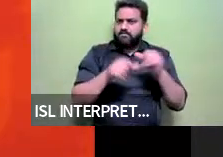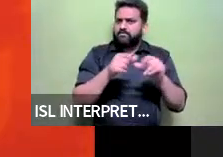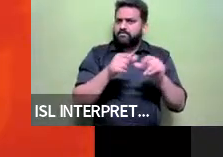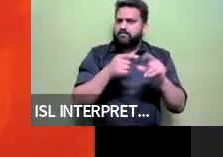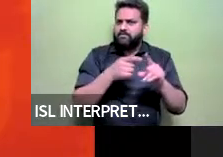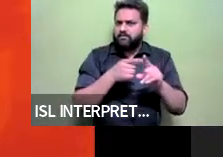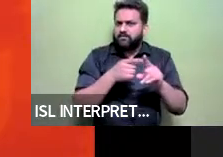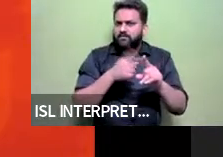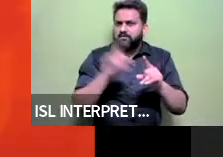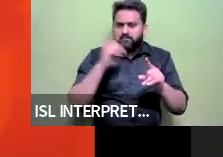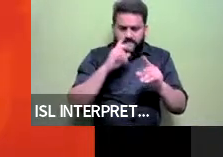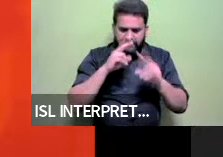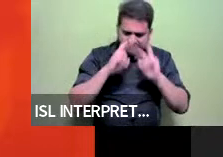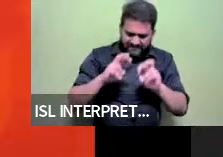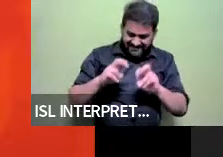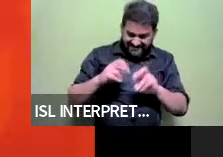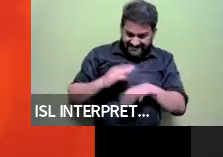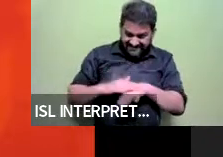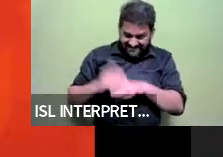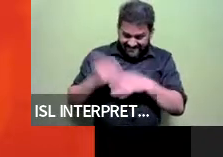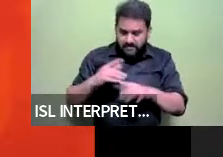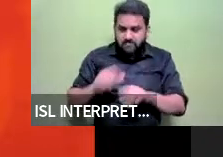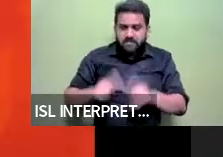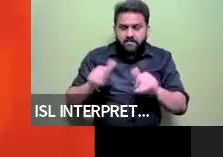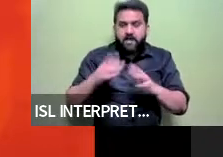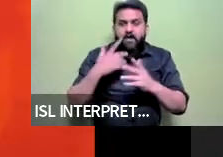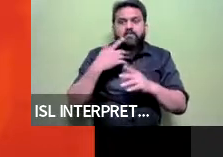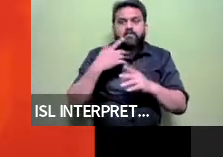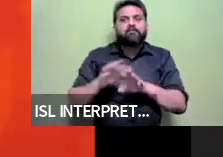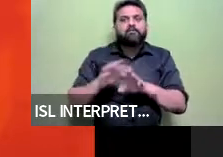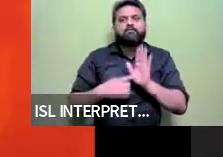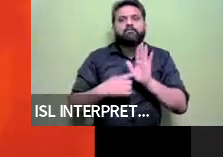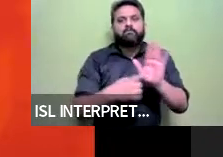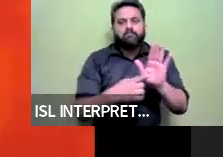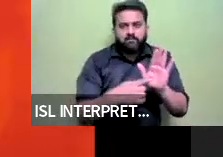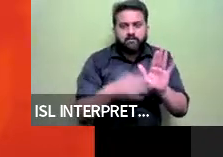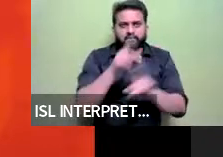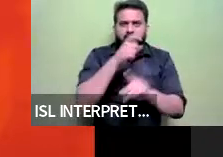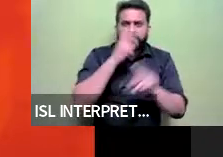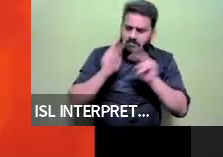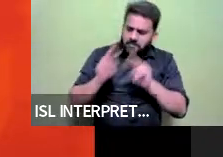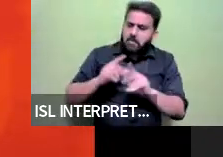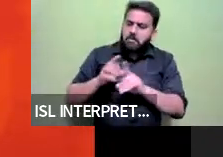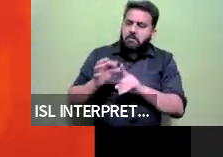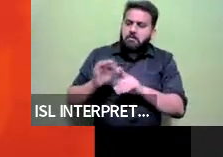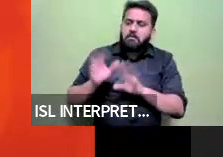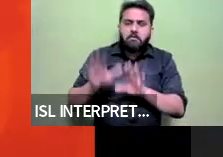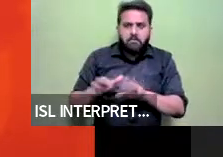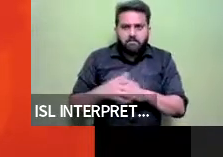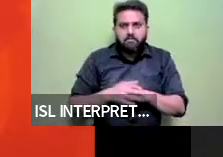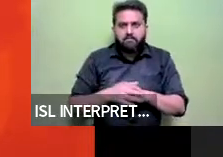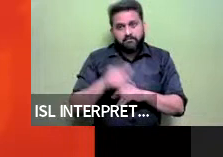you are at research. And that creates a very good impression about the team. So you need to do that.